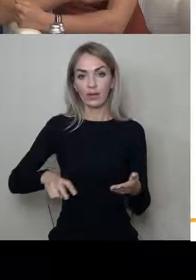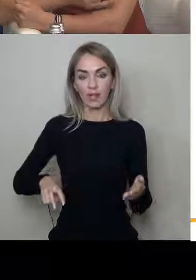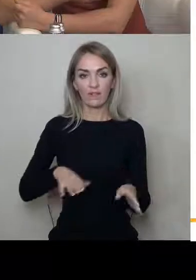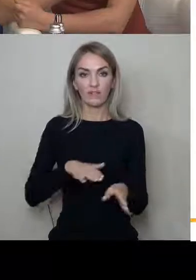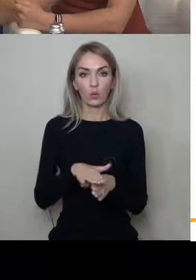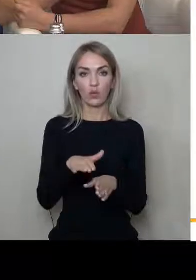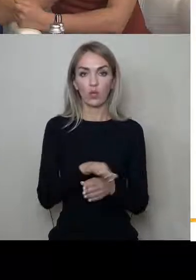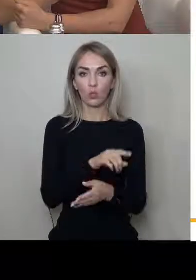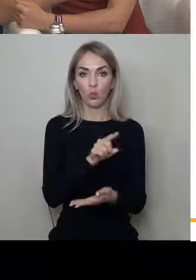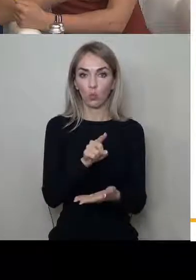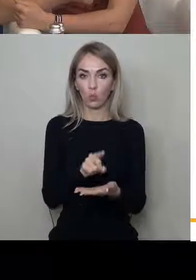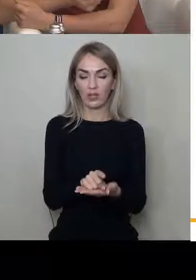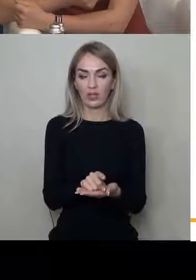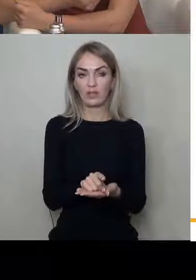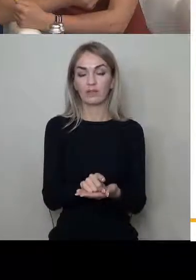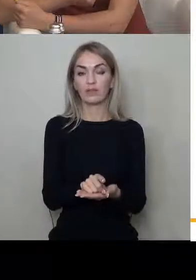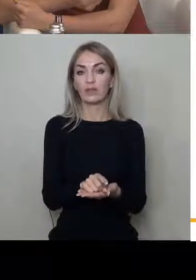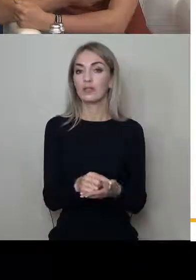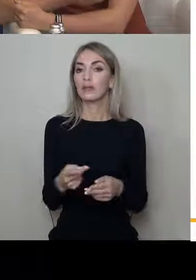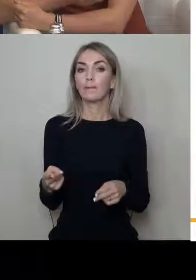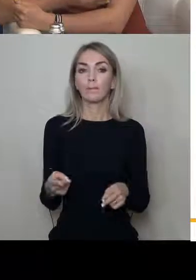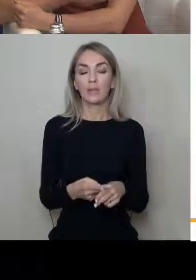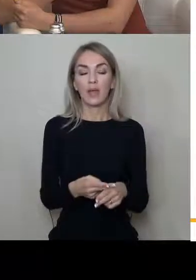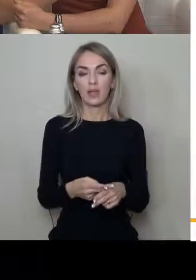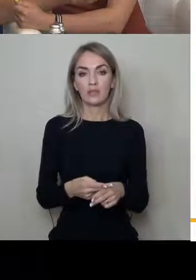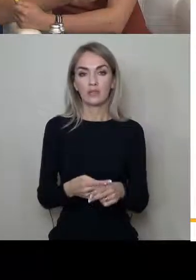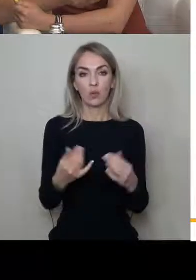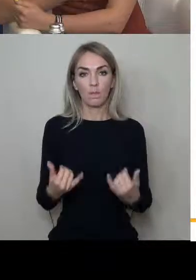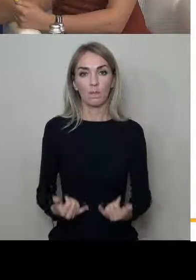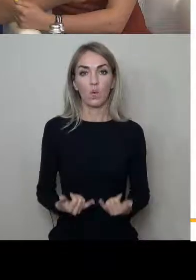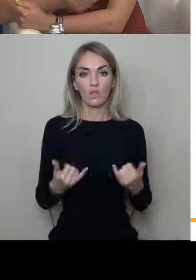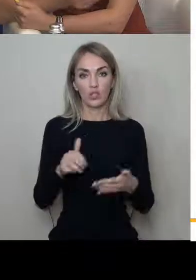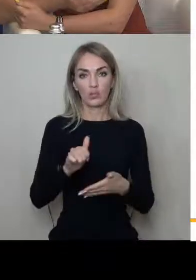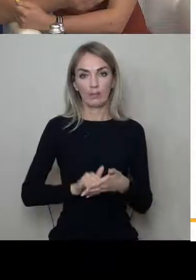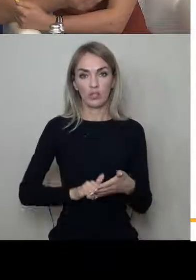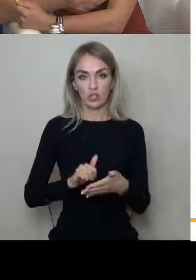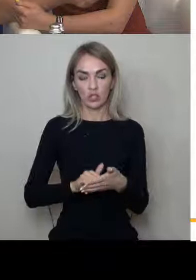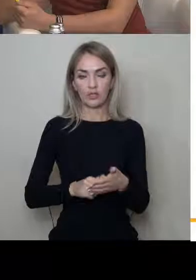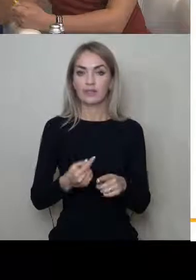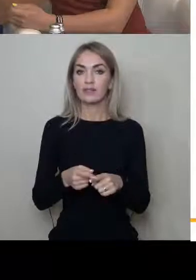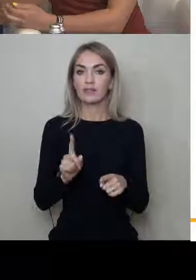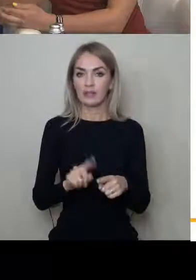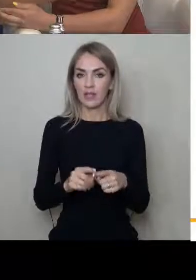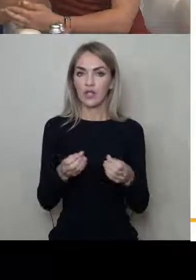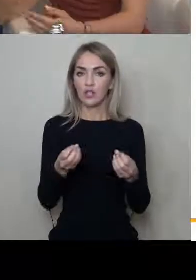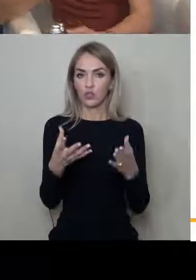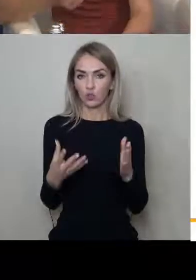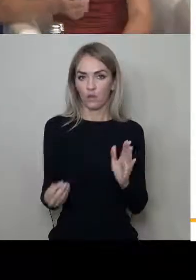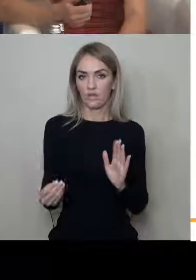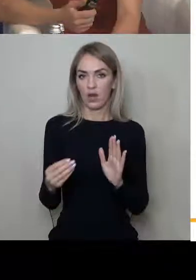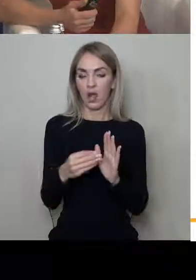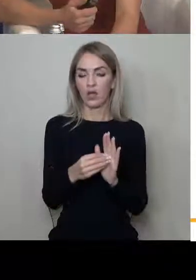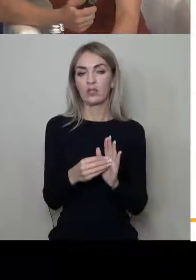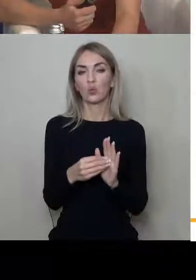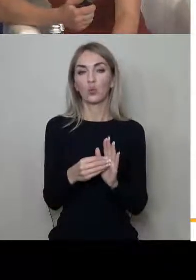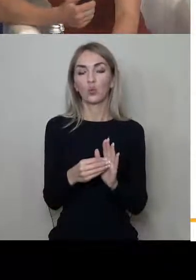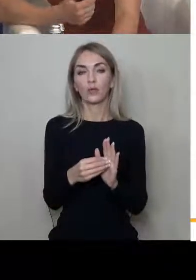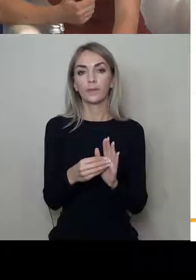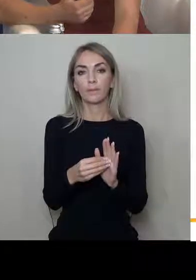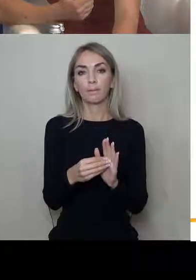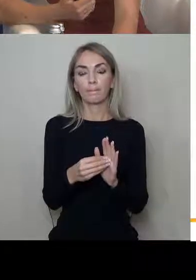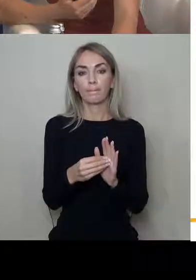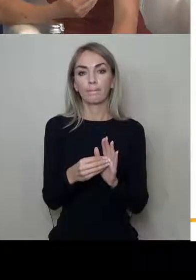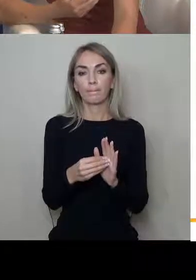avoiding one's obligations is a criminal, socially dangerous phenomenon without proper